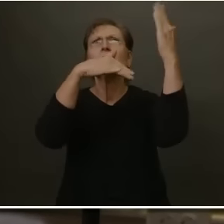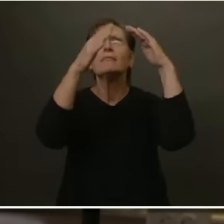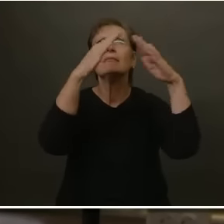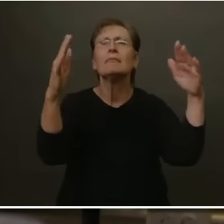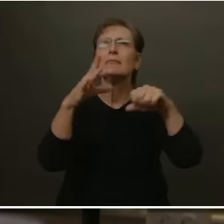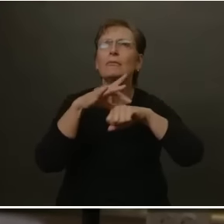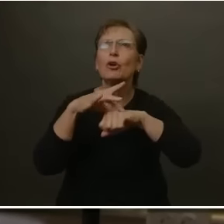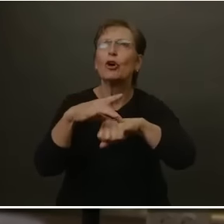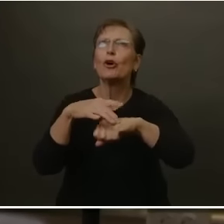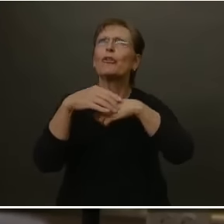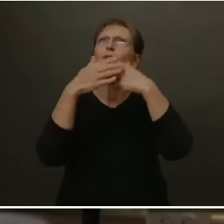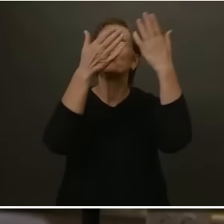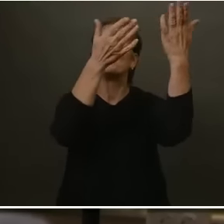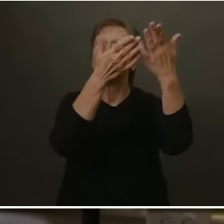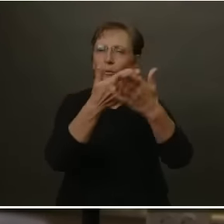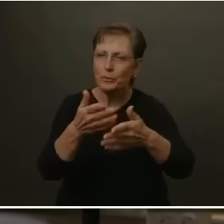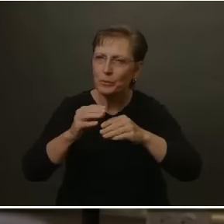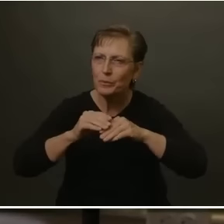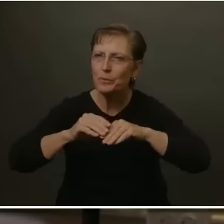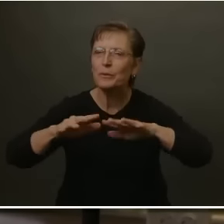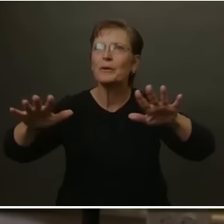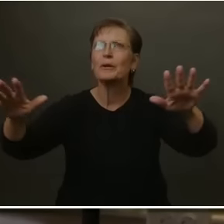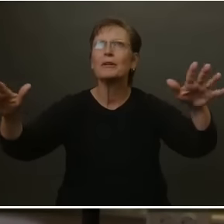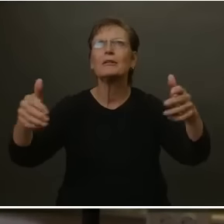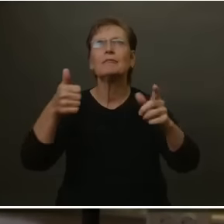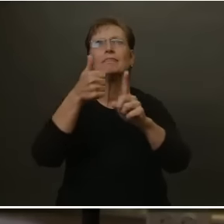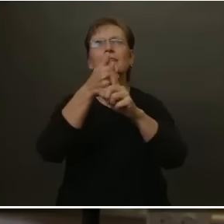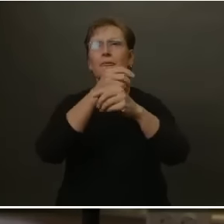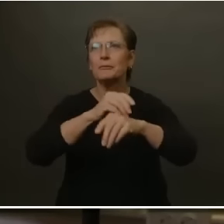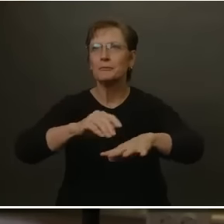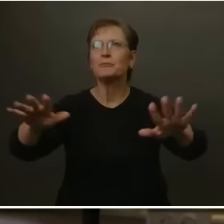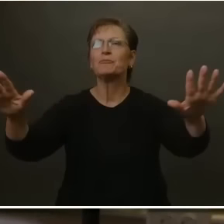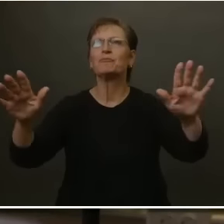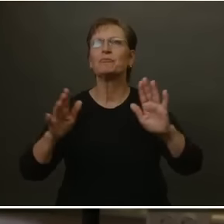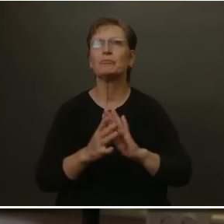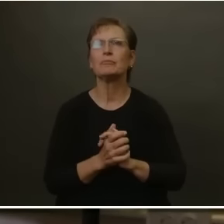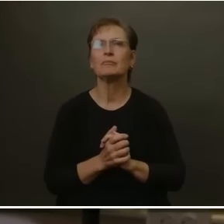anda, disendugum banaru ain't.